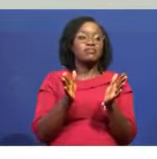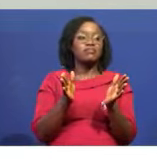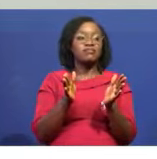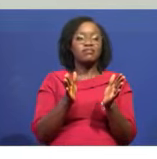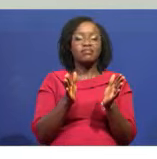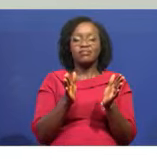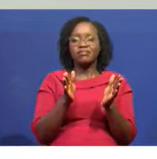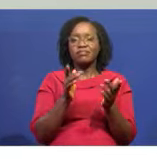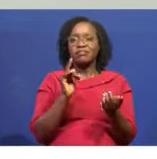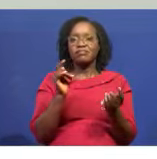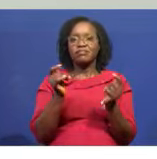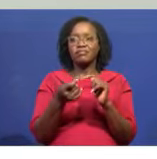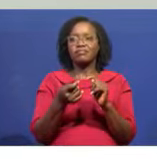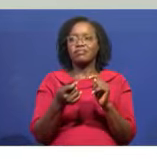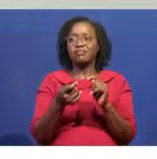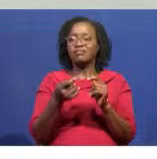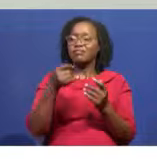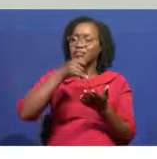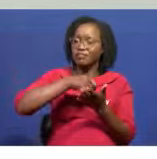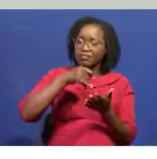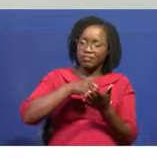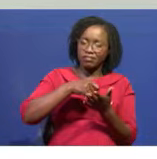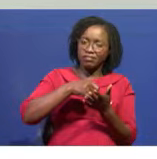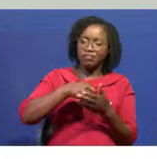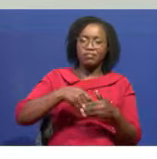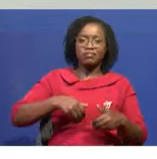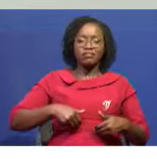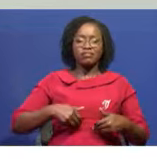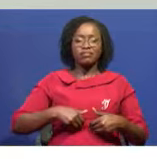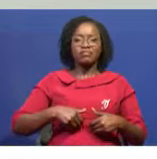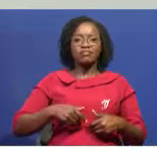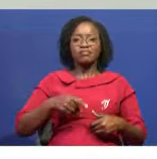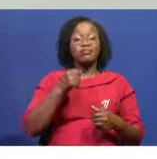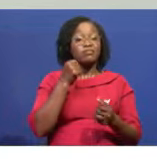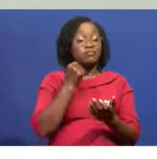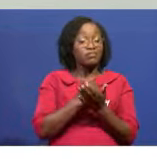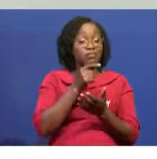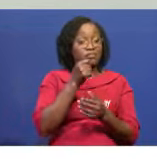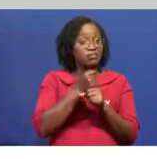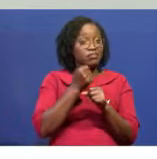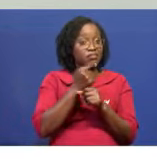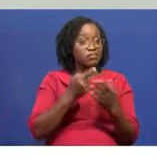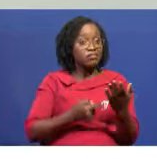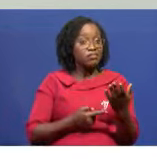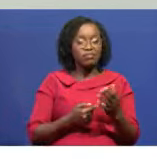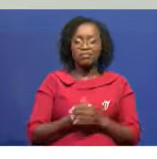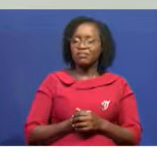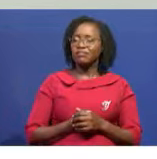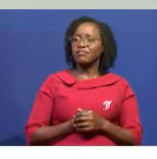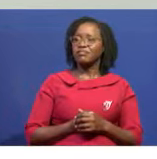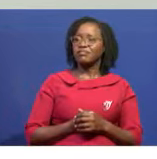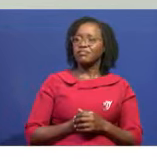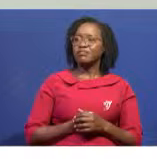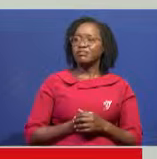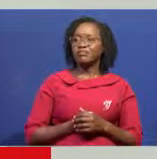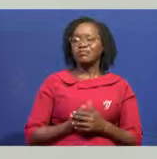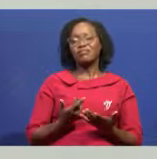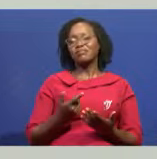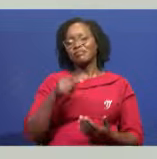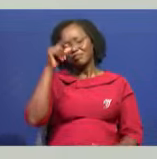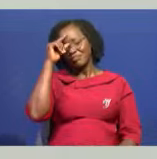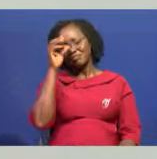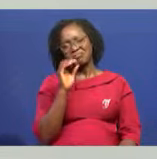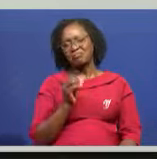terms of involving the youth in such kind of initiatives, what has the Ombudsman Office done? Well, the Ombudsman's Office is not really